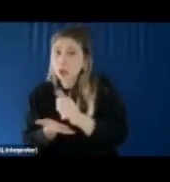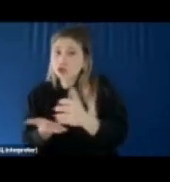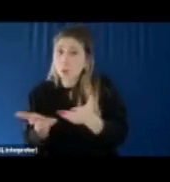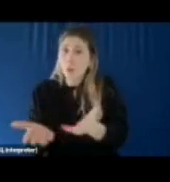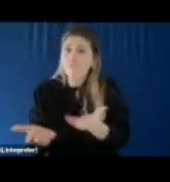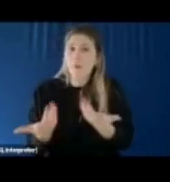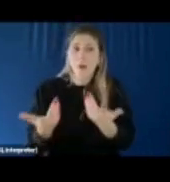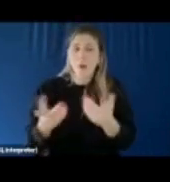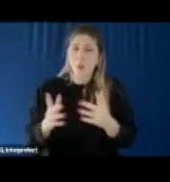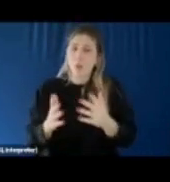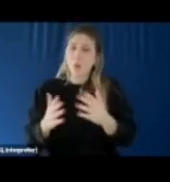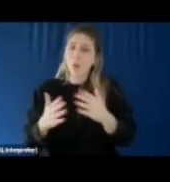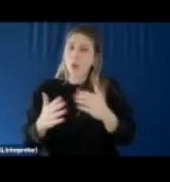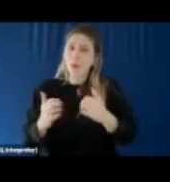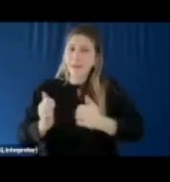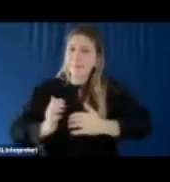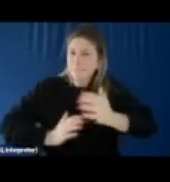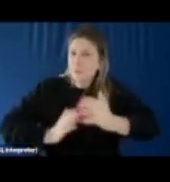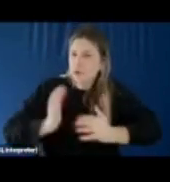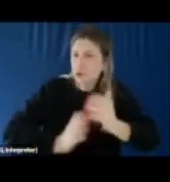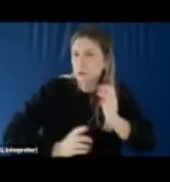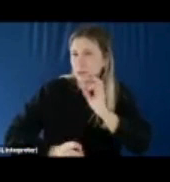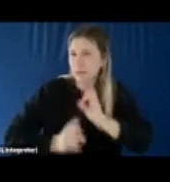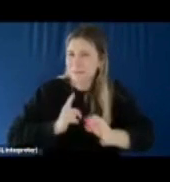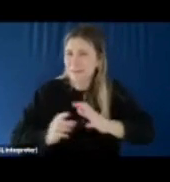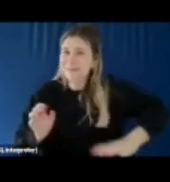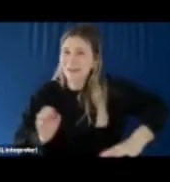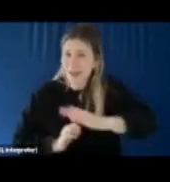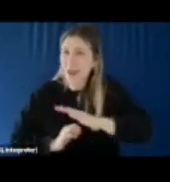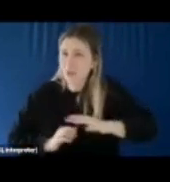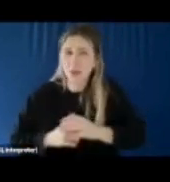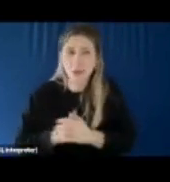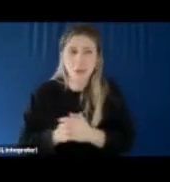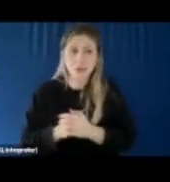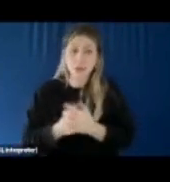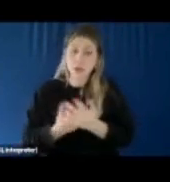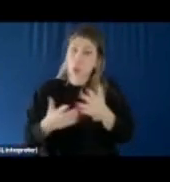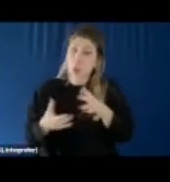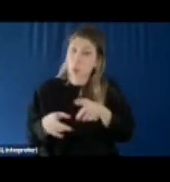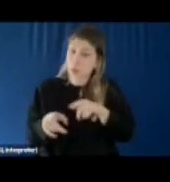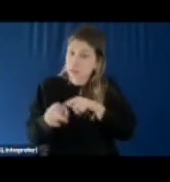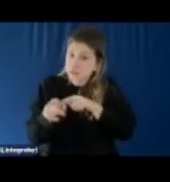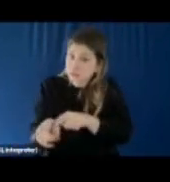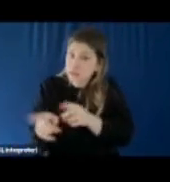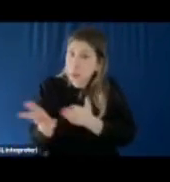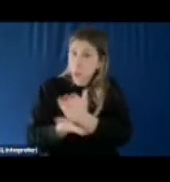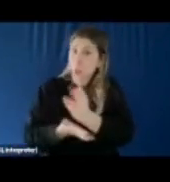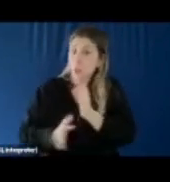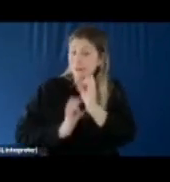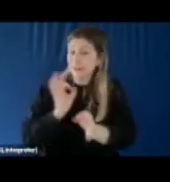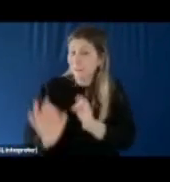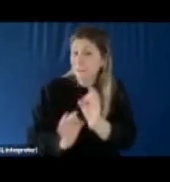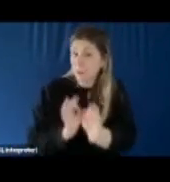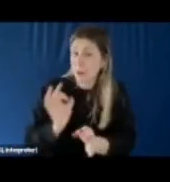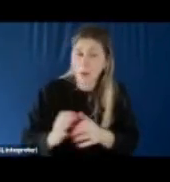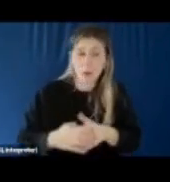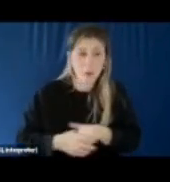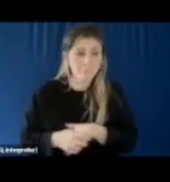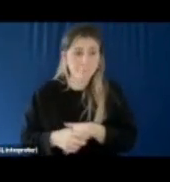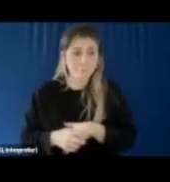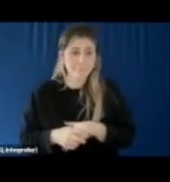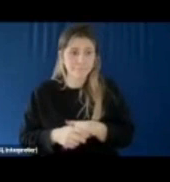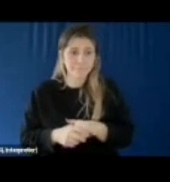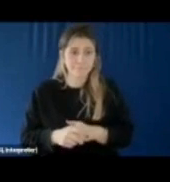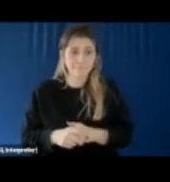places. So data is the main way to track this, and surveys are the most direct way to find out who's taking part.